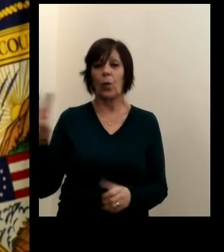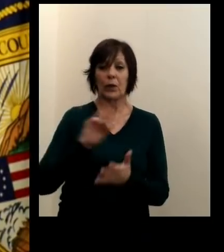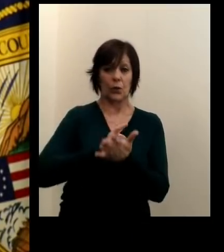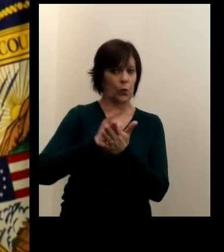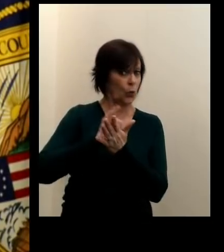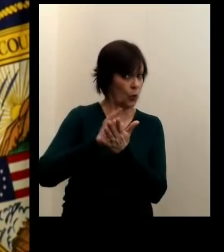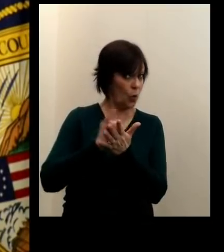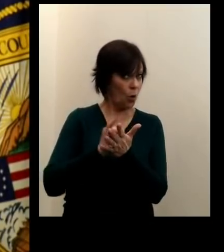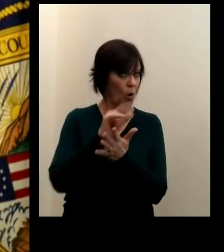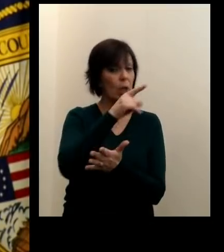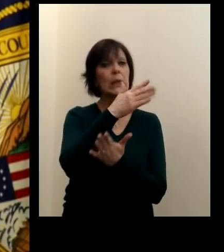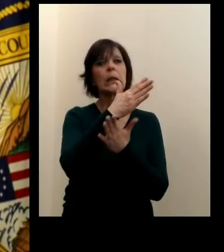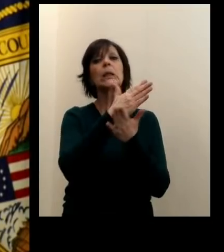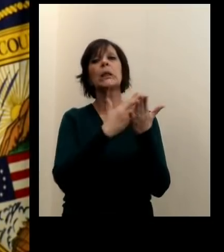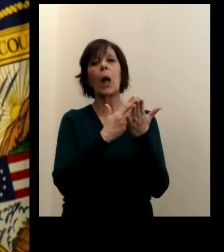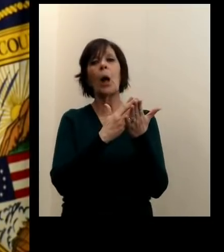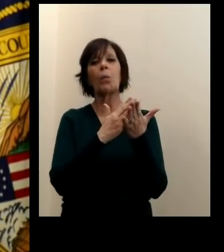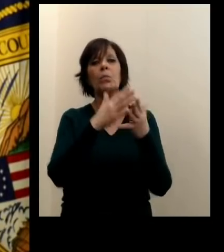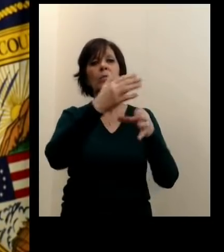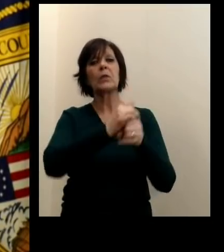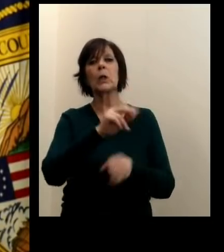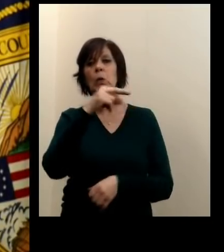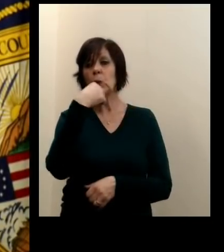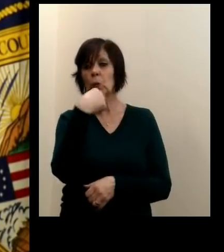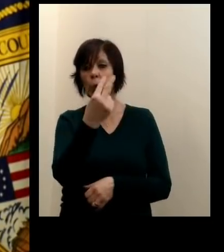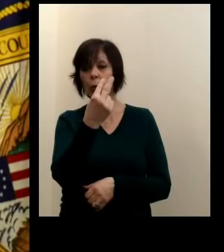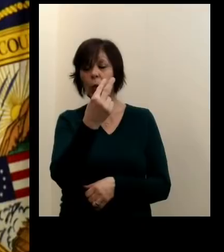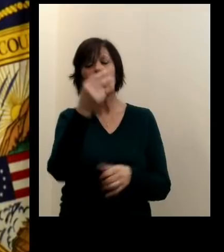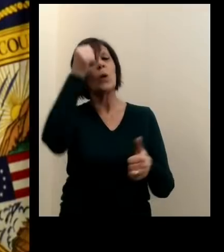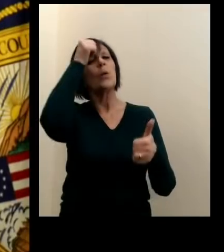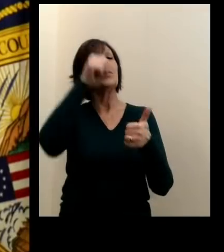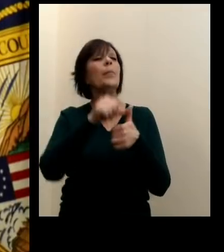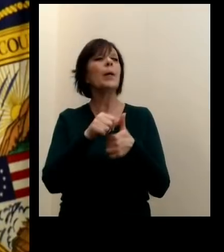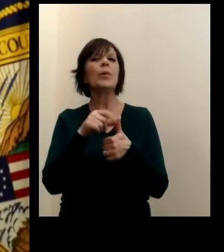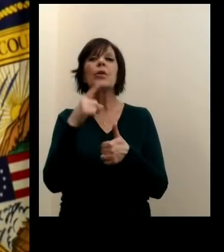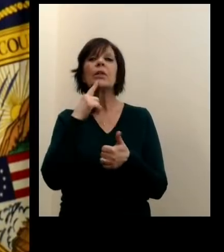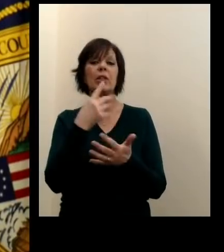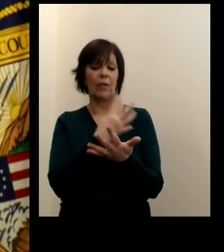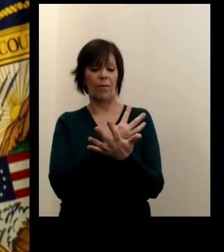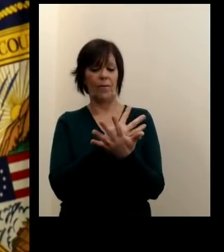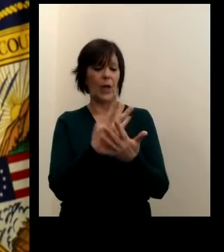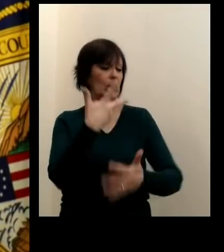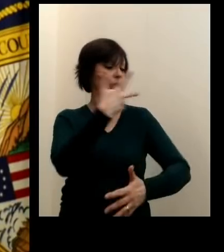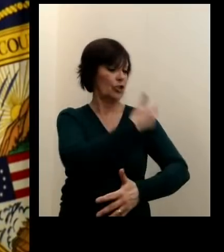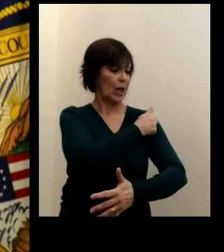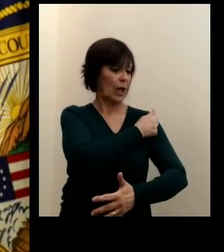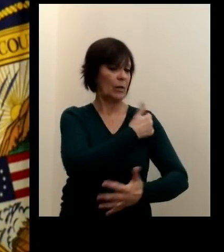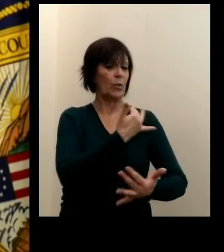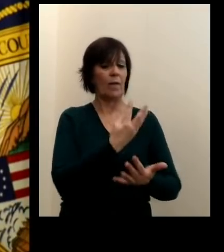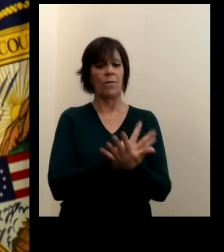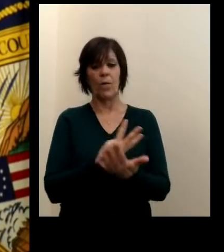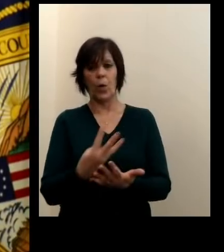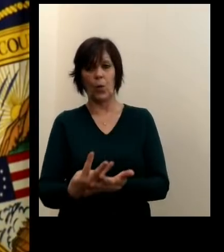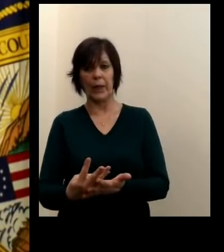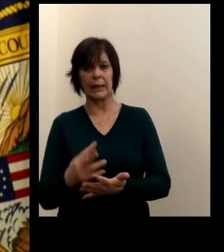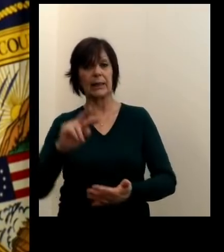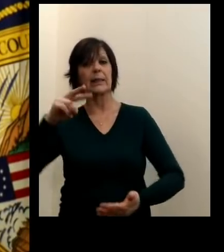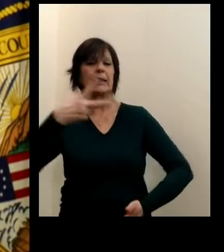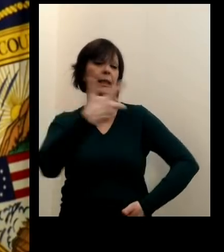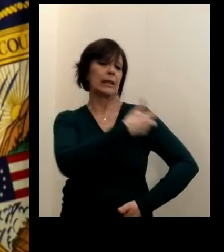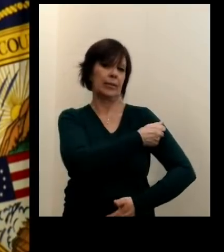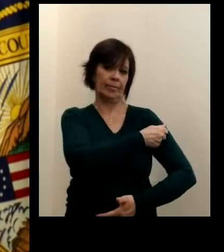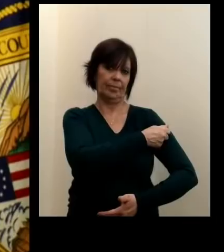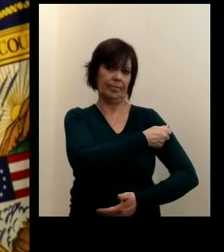region that there are some who've received 2 doses yet. Remember, it's basically 4 weeks from when you received the first dose, which was the